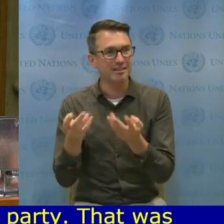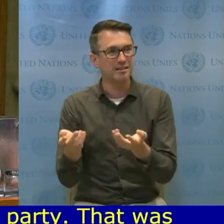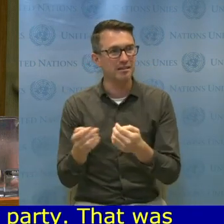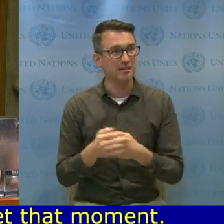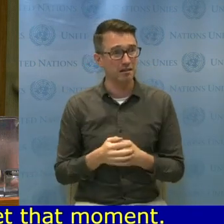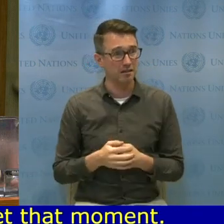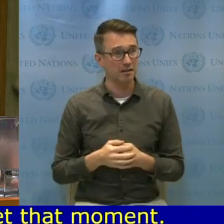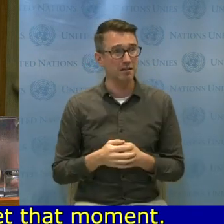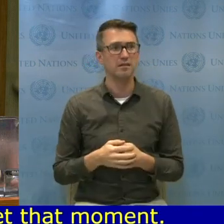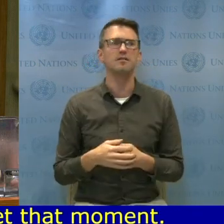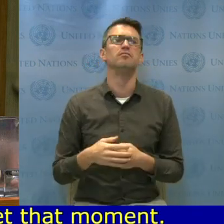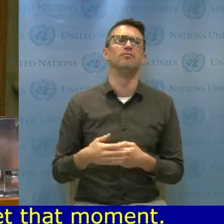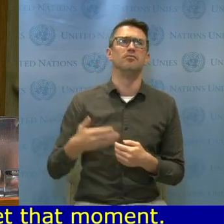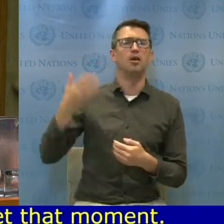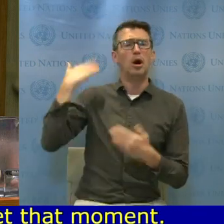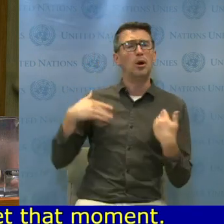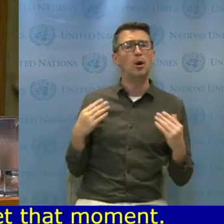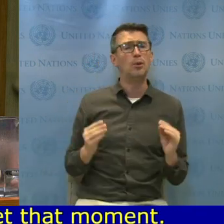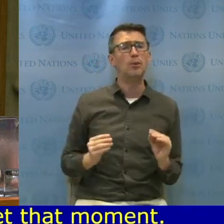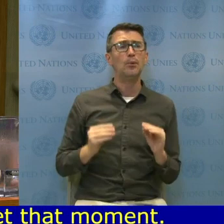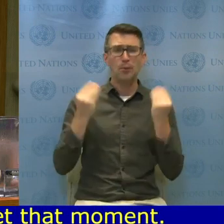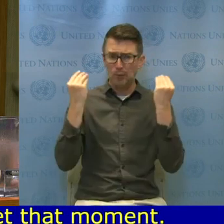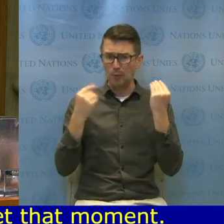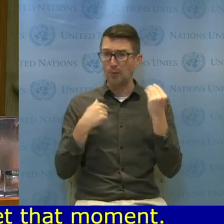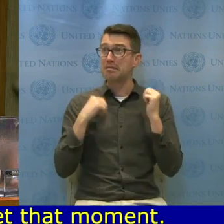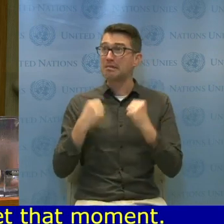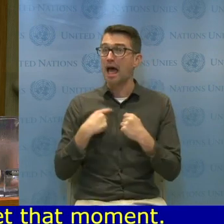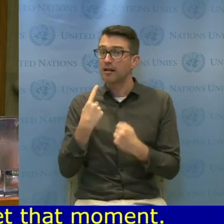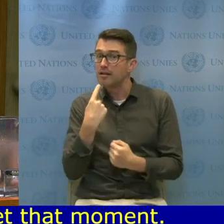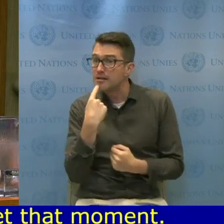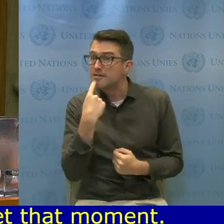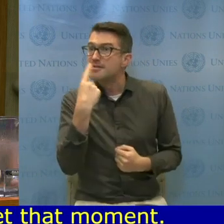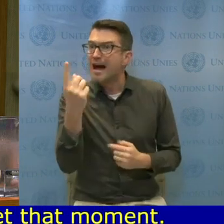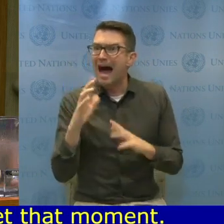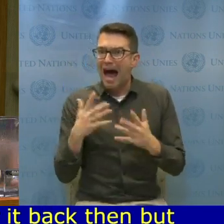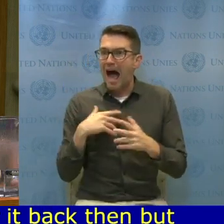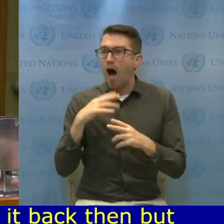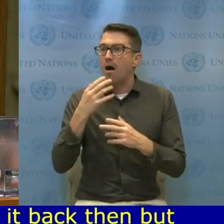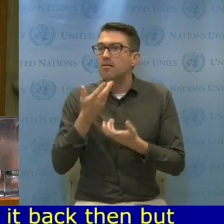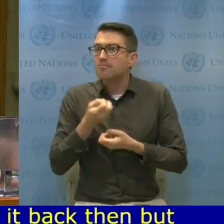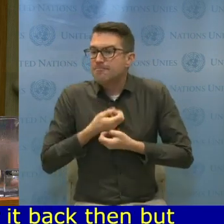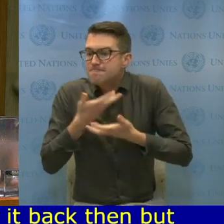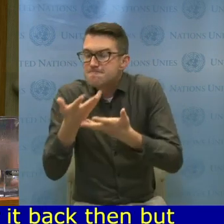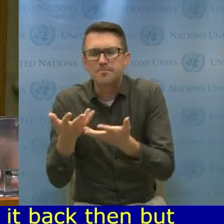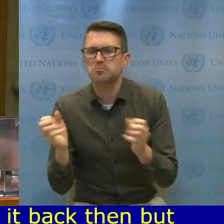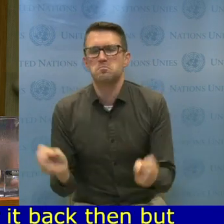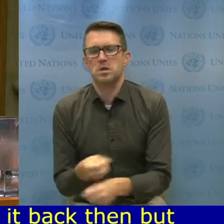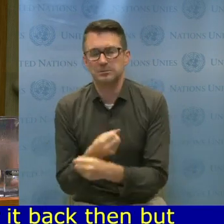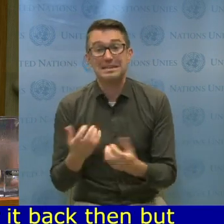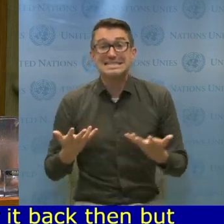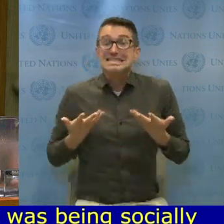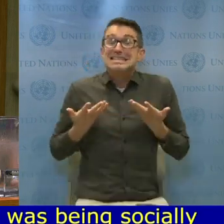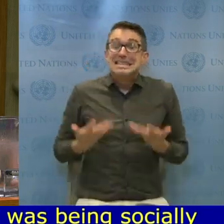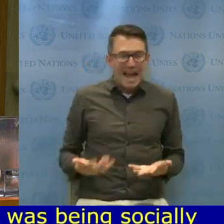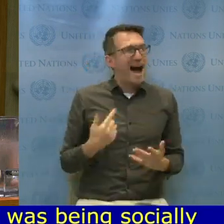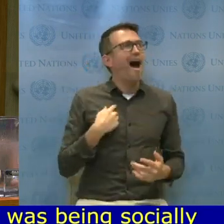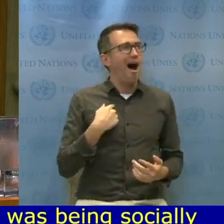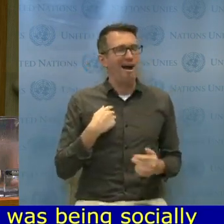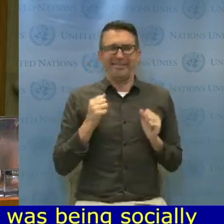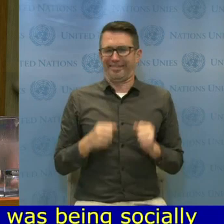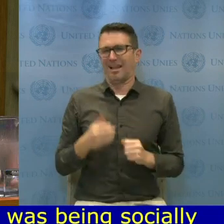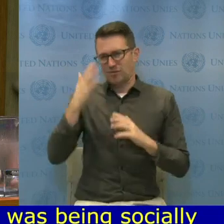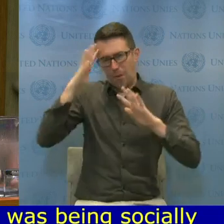when I was being socially included, and it did a lot for me. Being in that school, being included and accepted by other students helped me find my